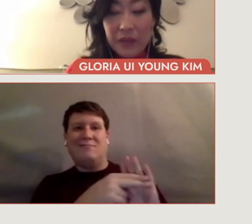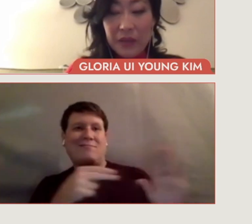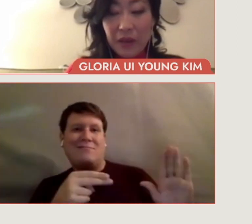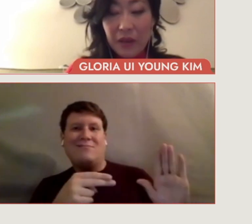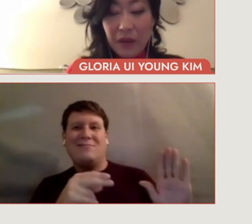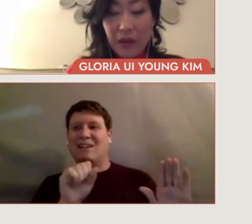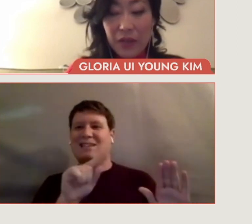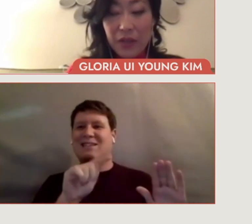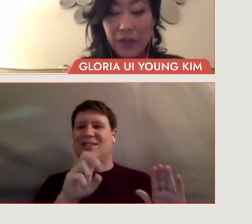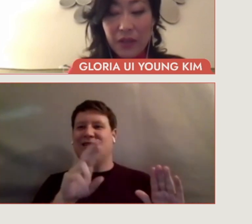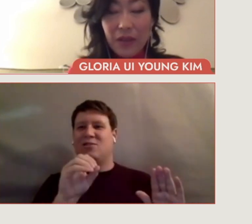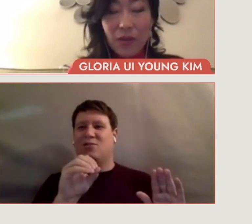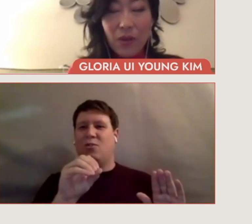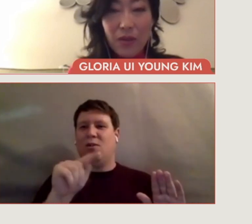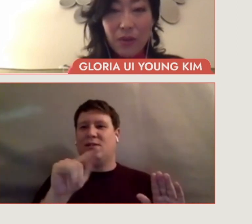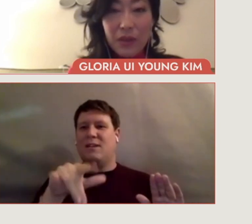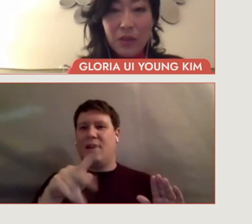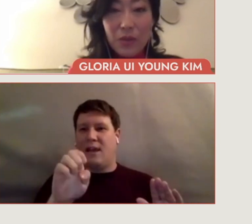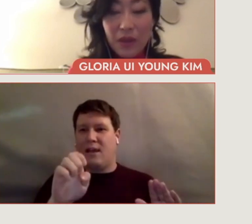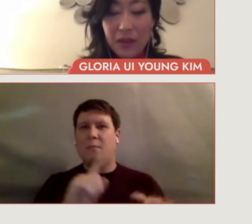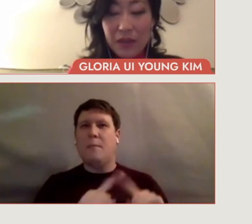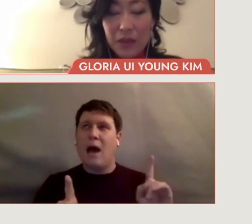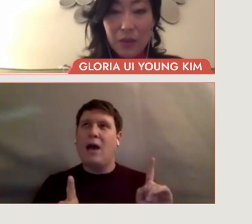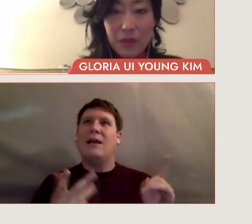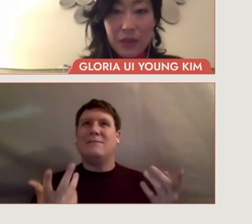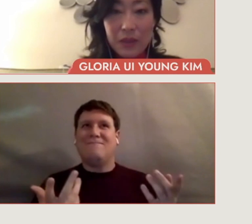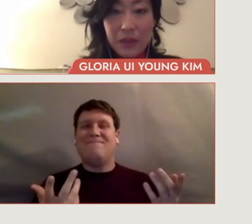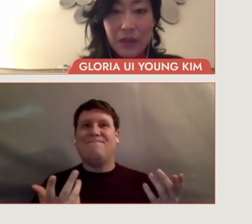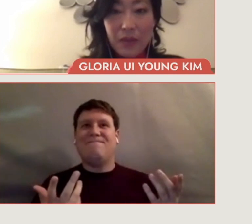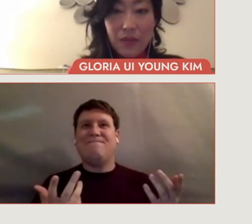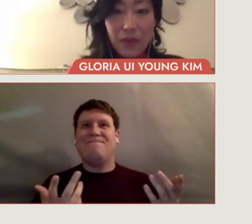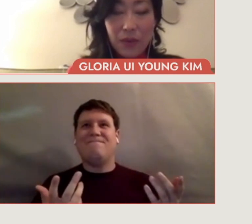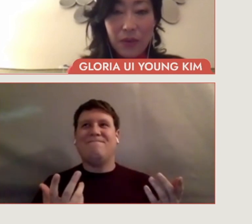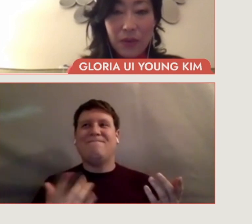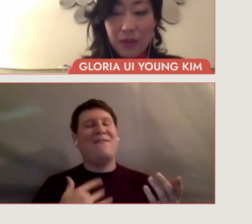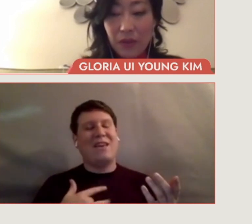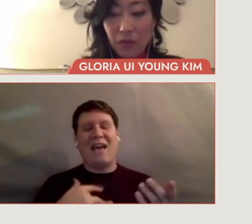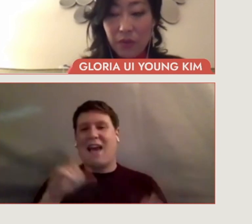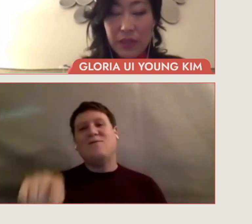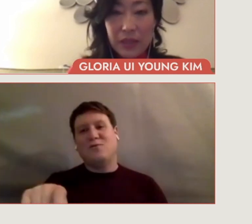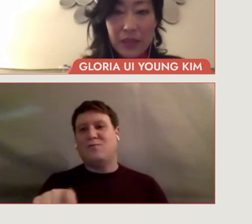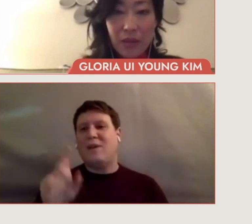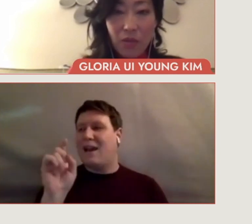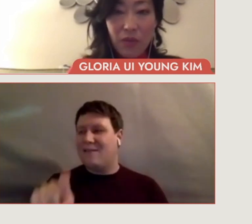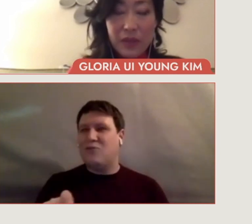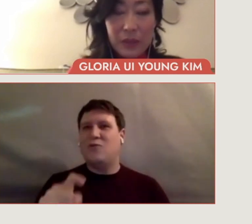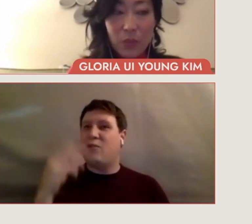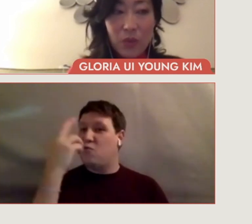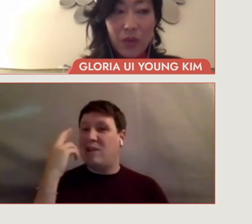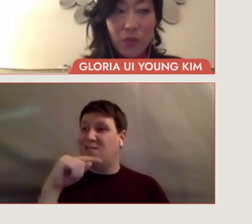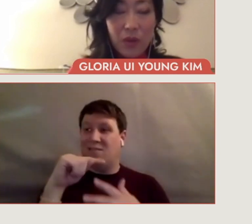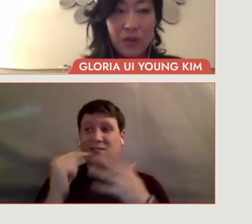And I just thought, you know, I really do think I need to do this for several reasons, a number of